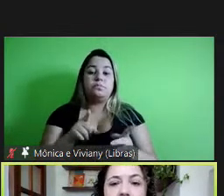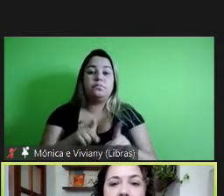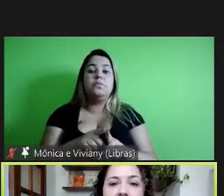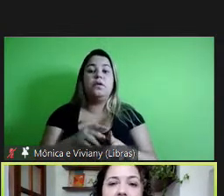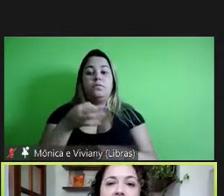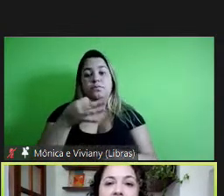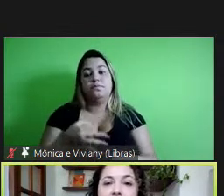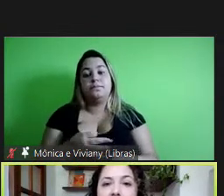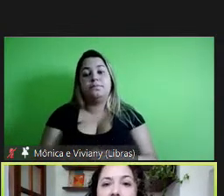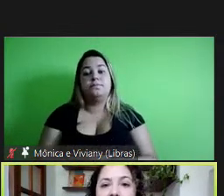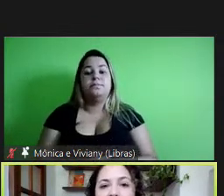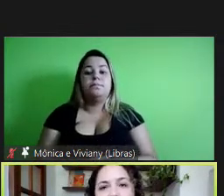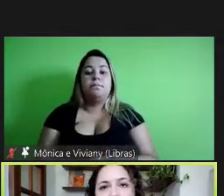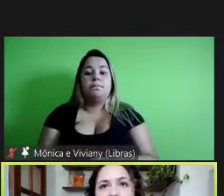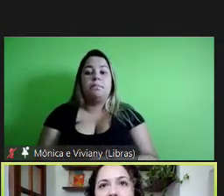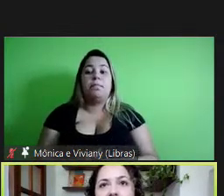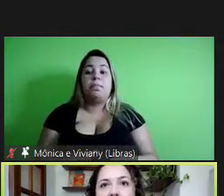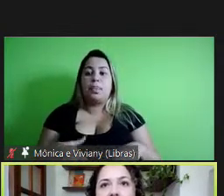rights.